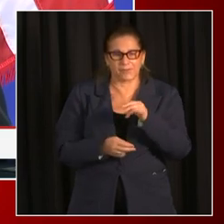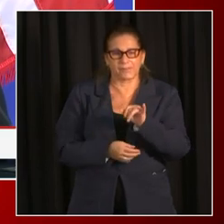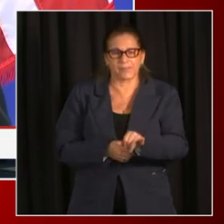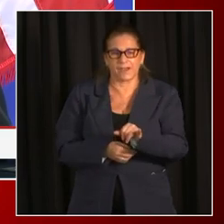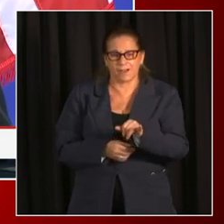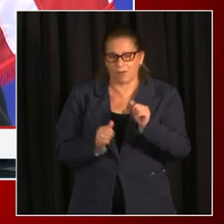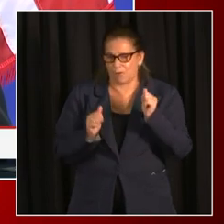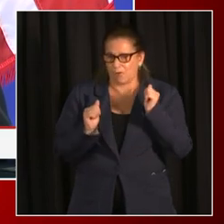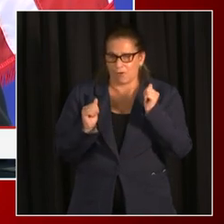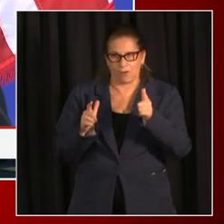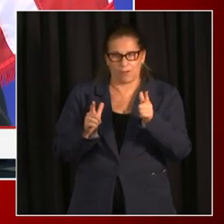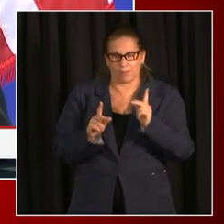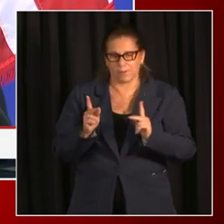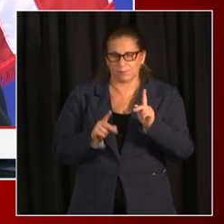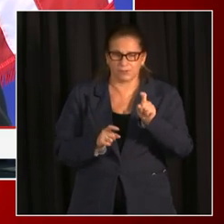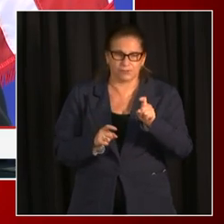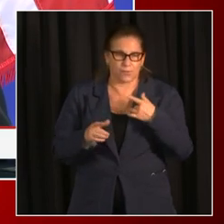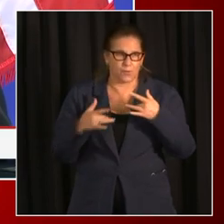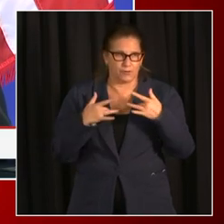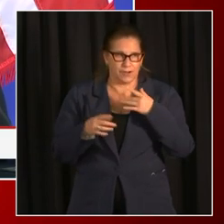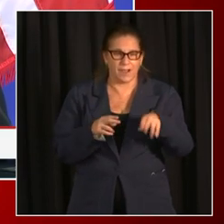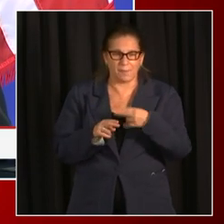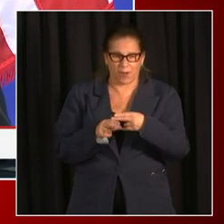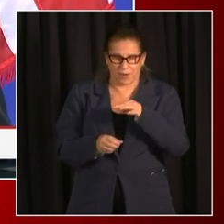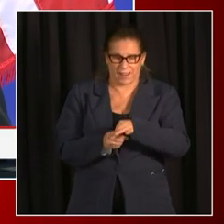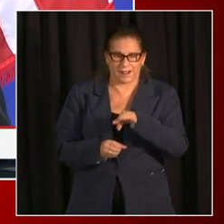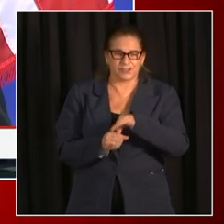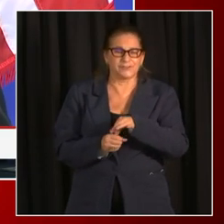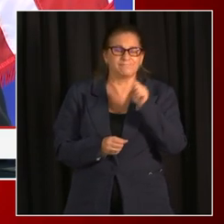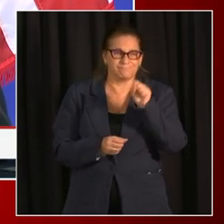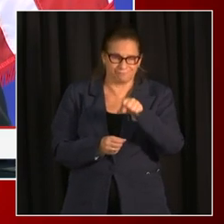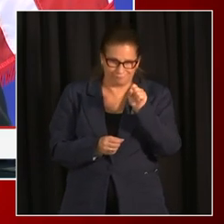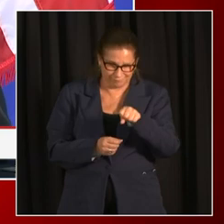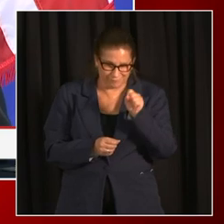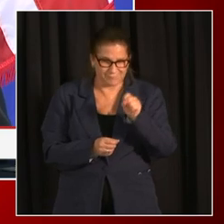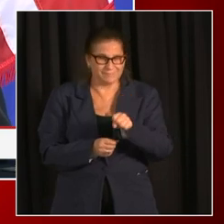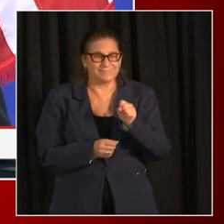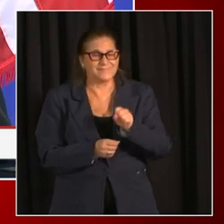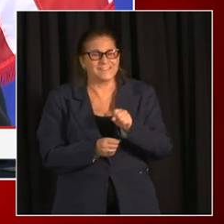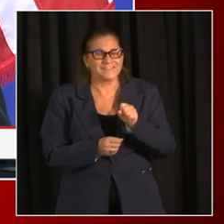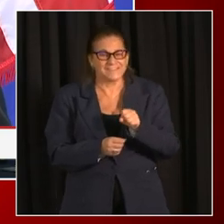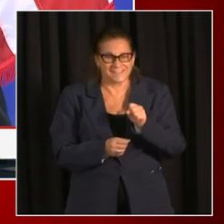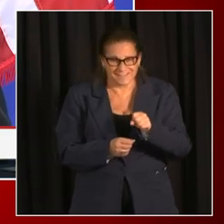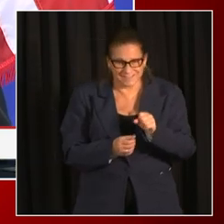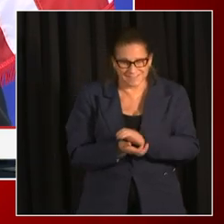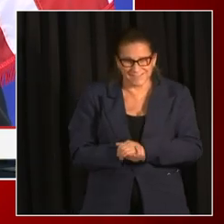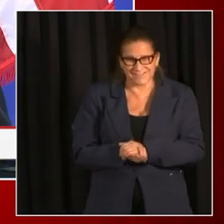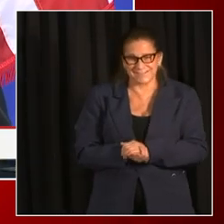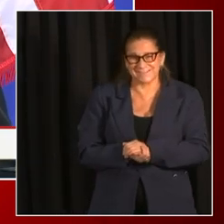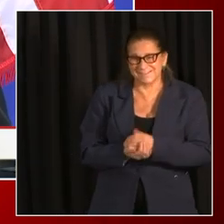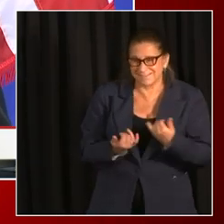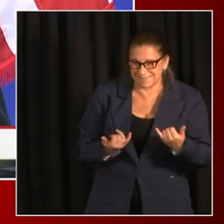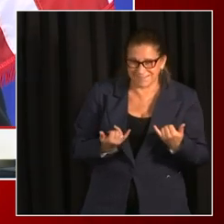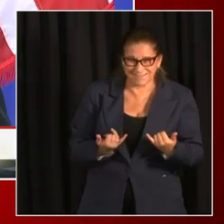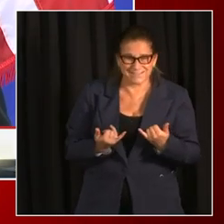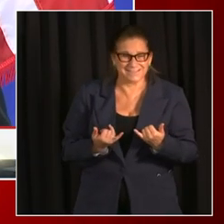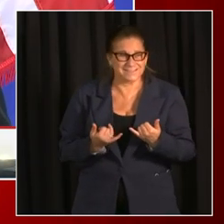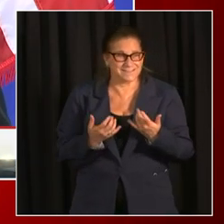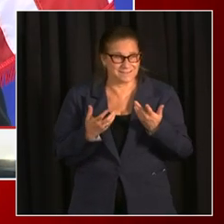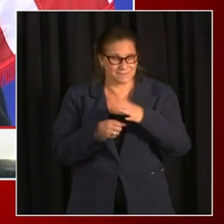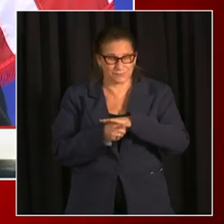have a lot of concerns about the upcoming election. I think that we are seeing unprecedented voter